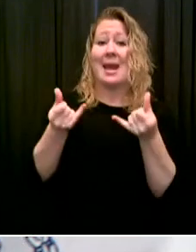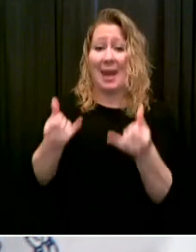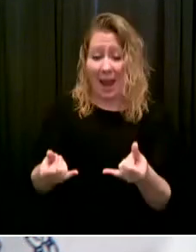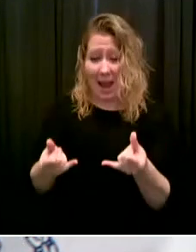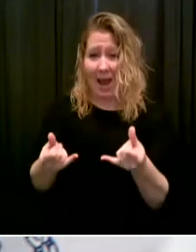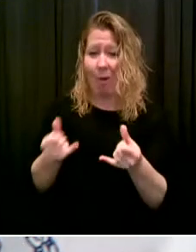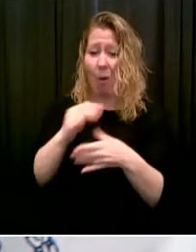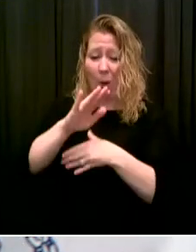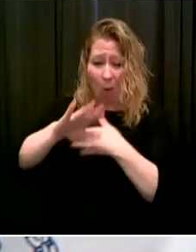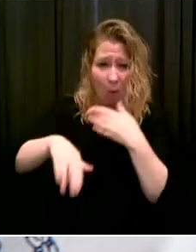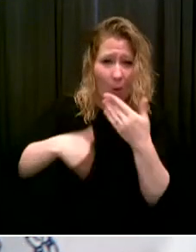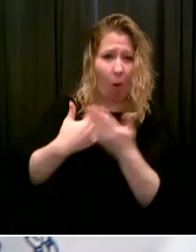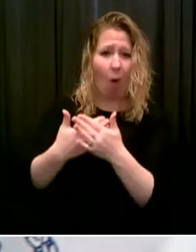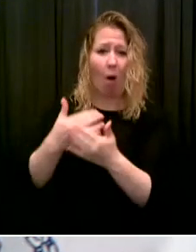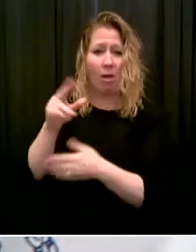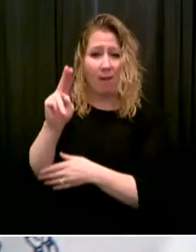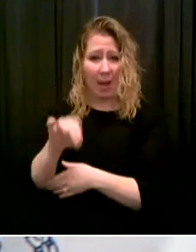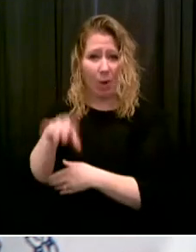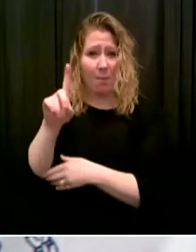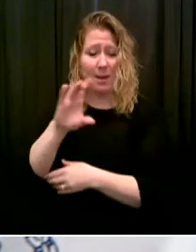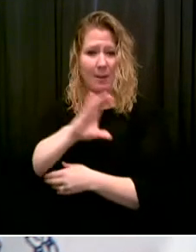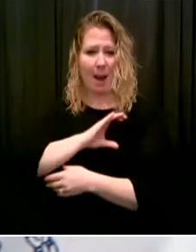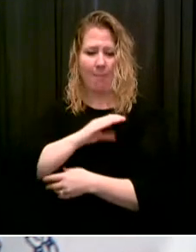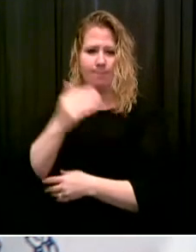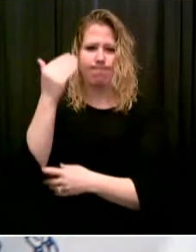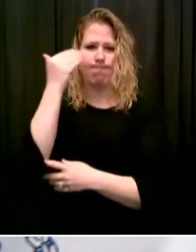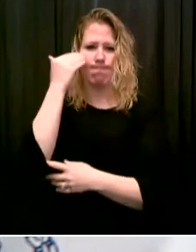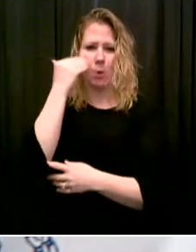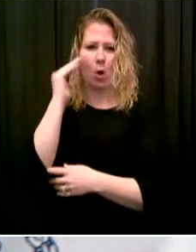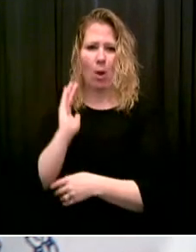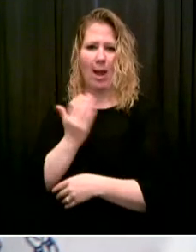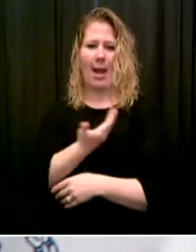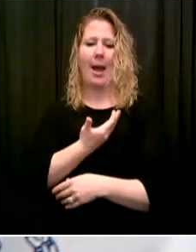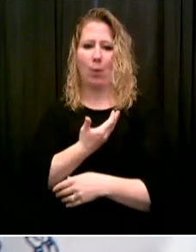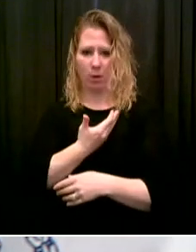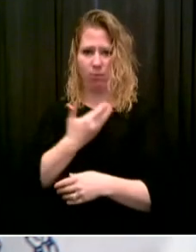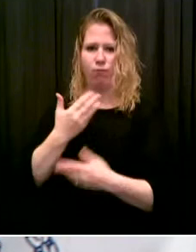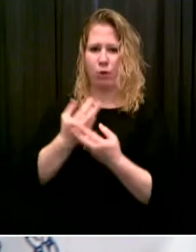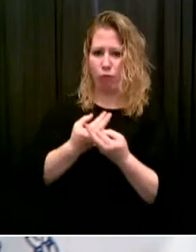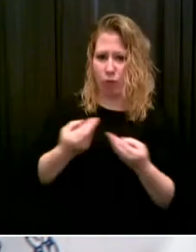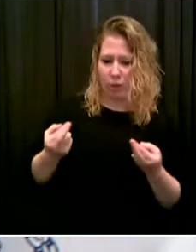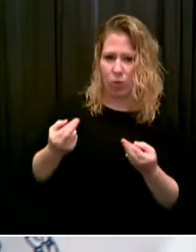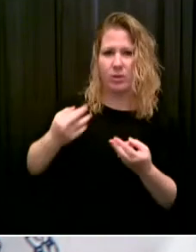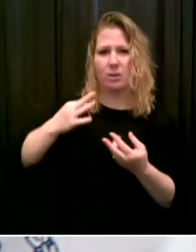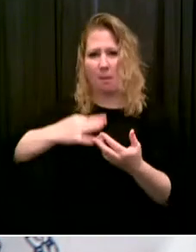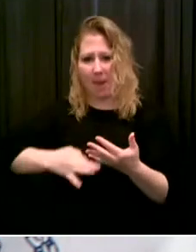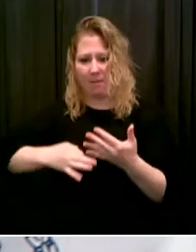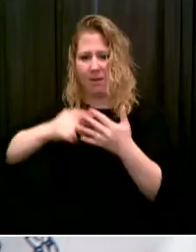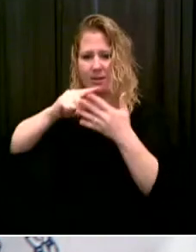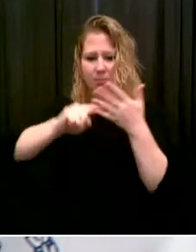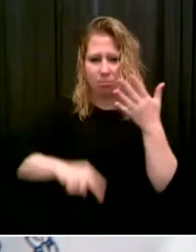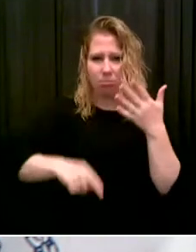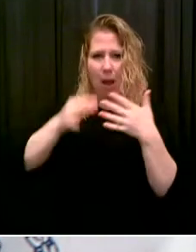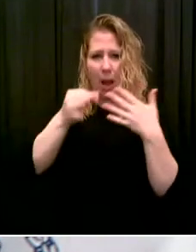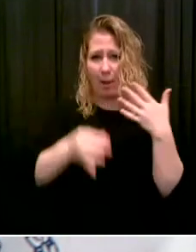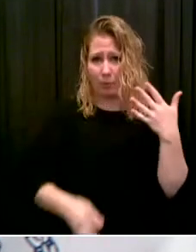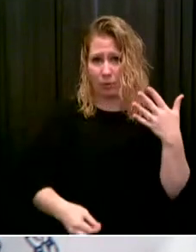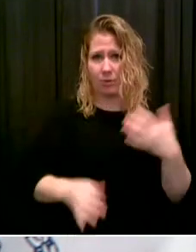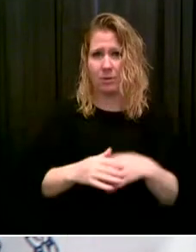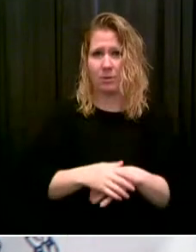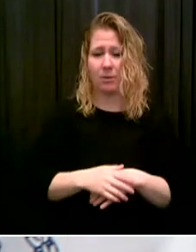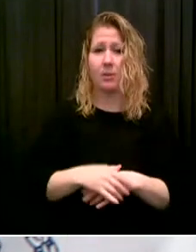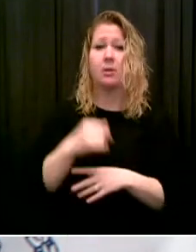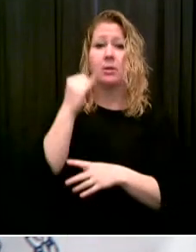done in the last year and a half. I'll just point towards you again, that track that kids are on, are we doing everything possible? And